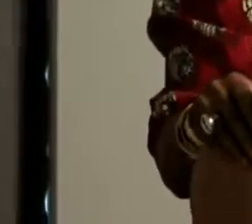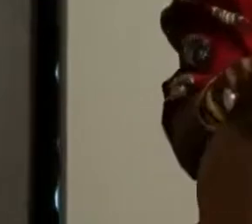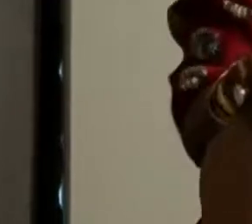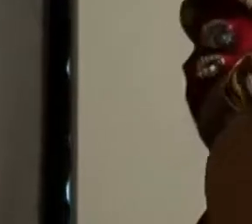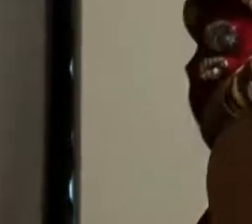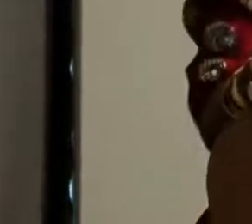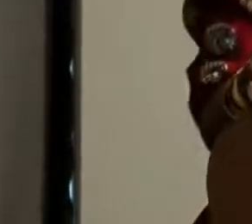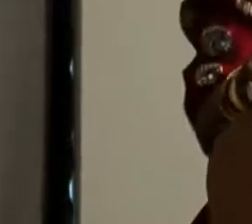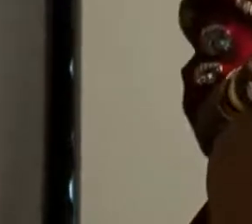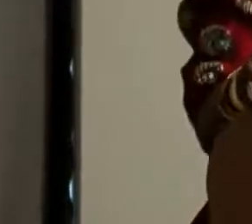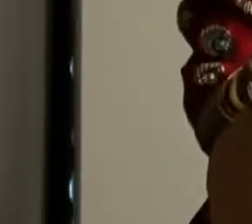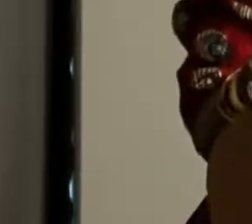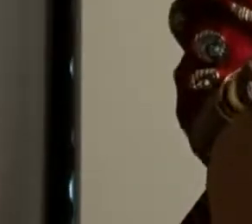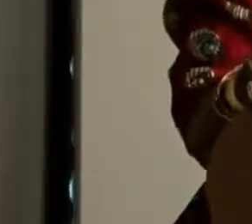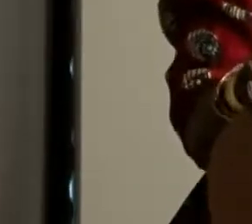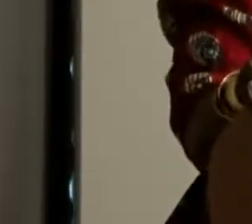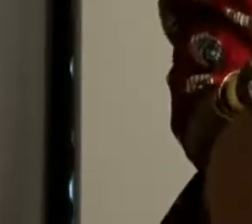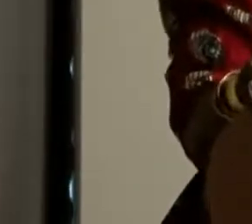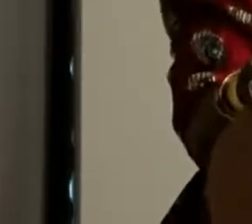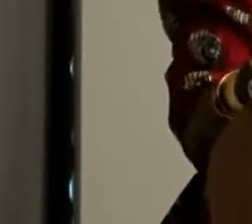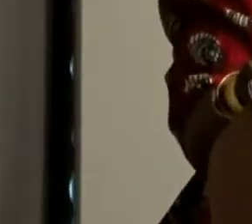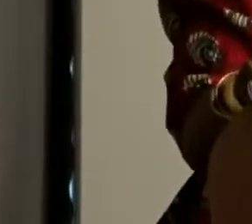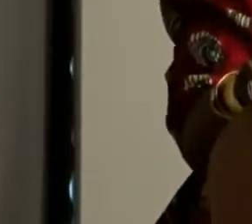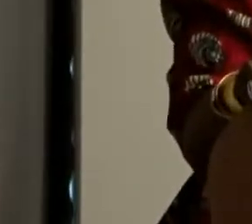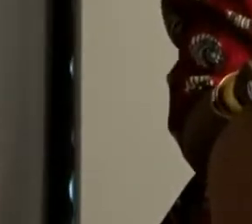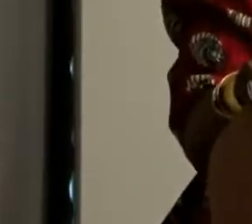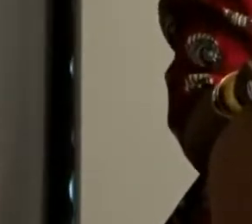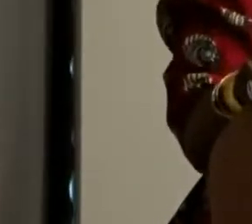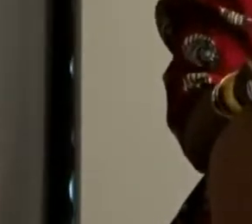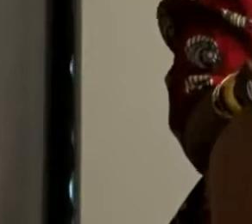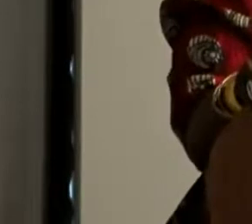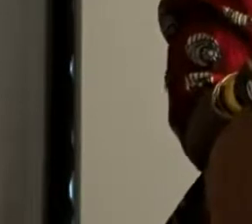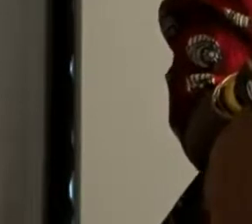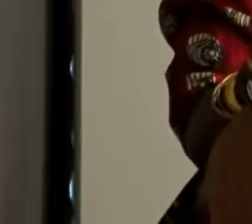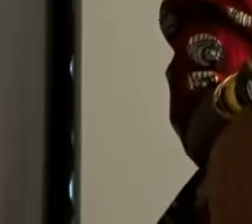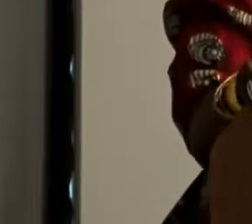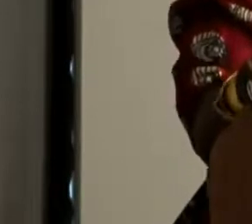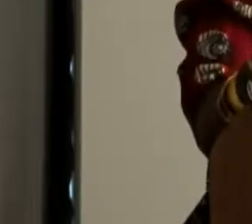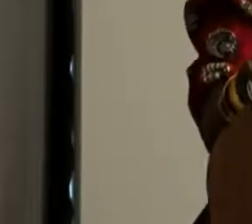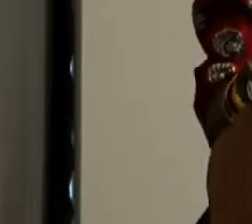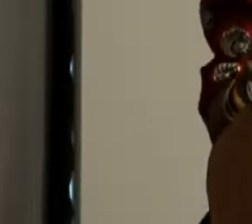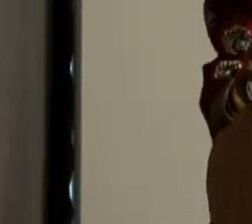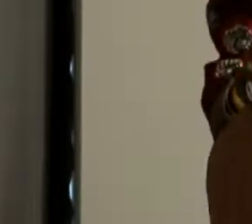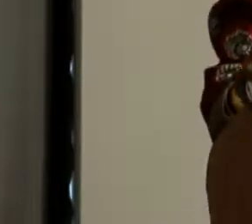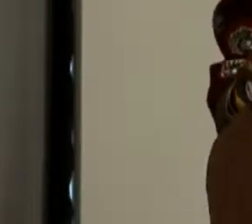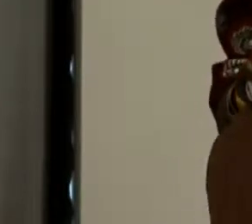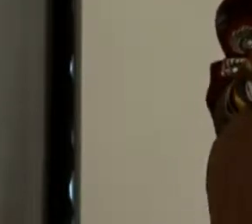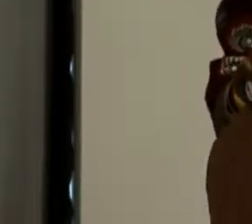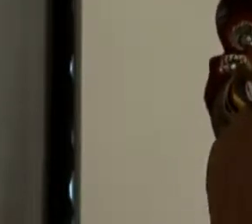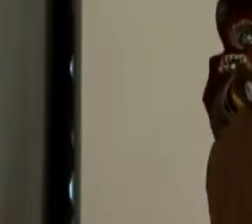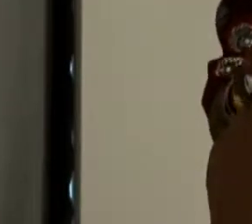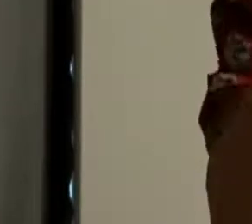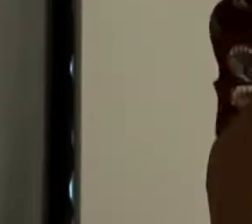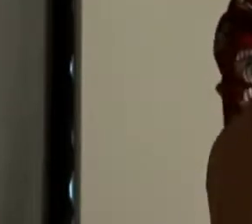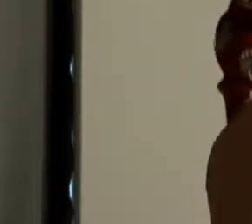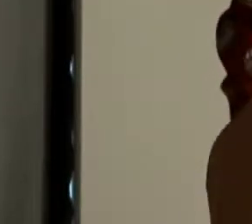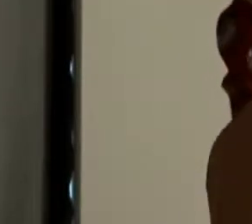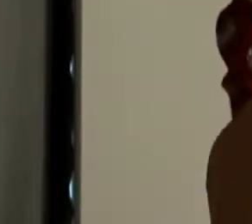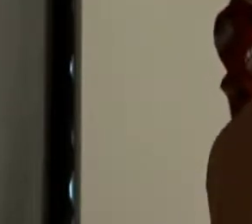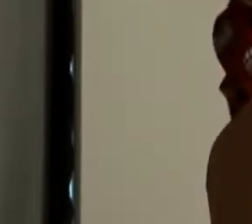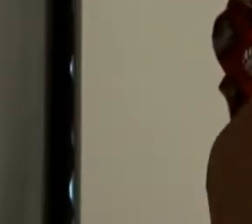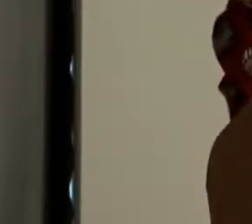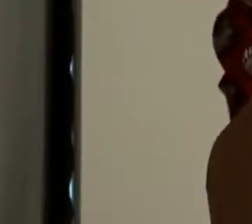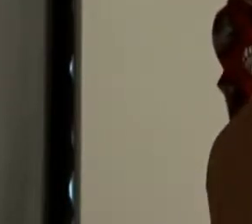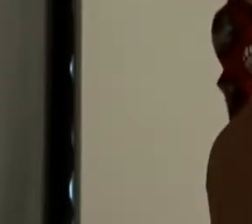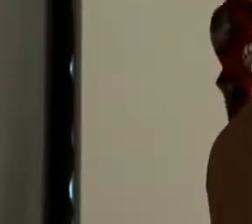international panelists of jurists are here to hear these days of testimony. What you have